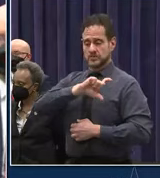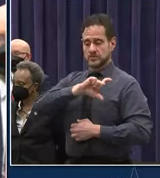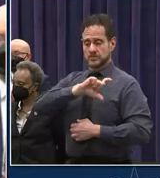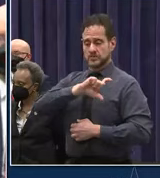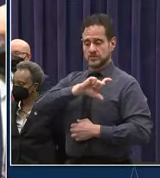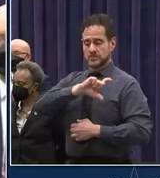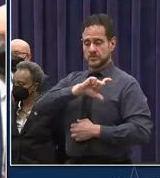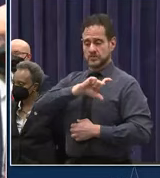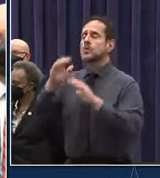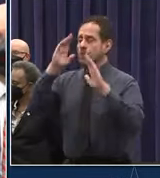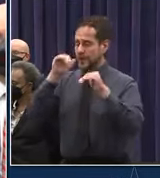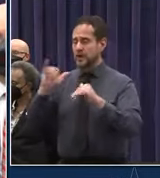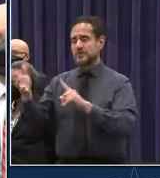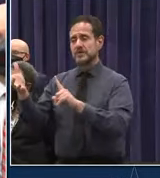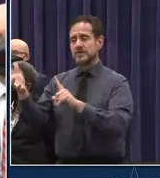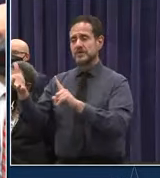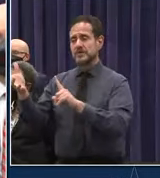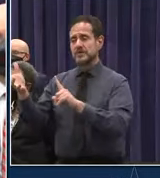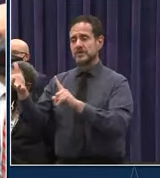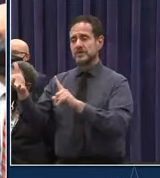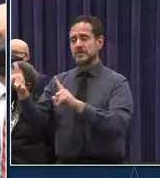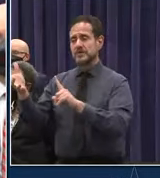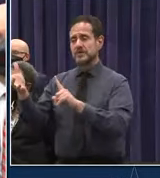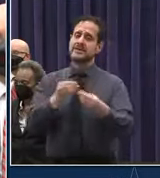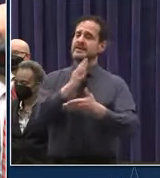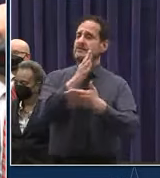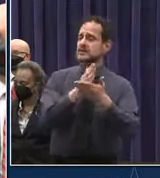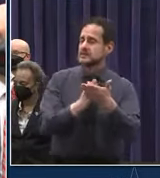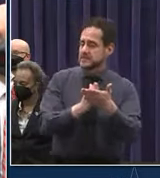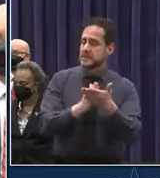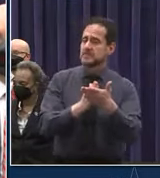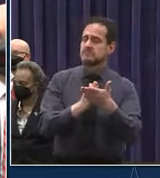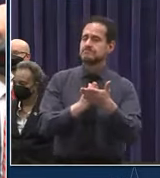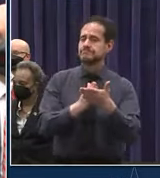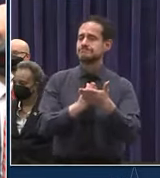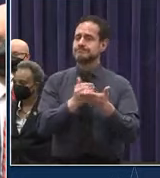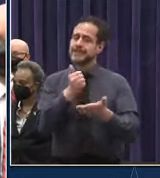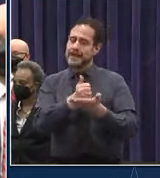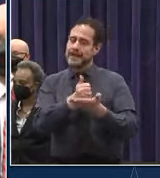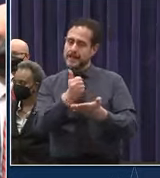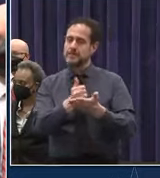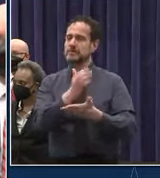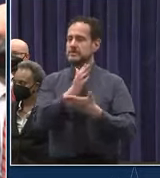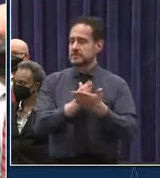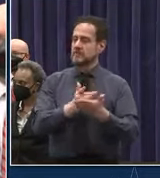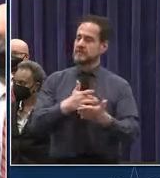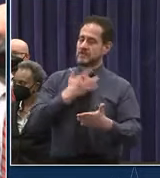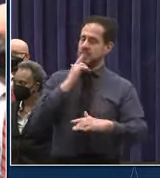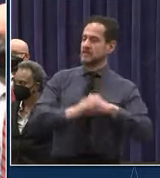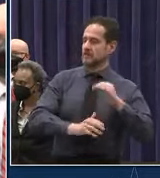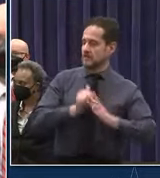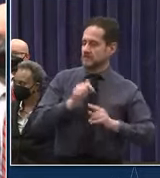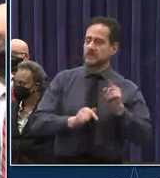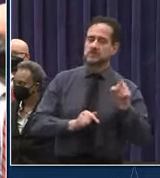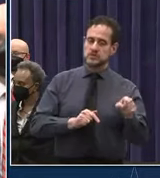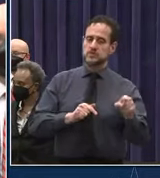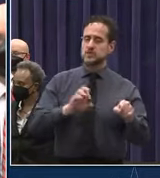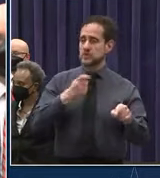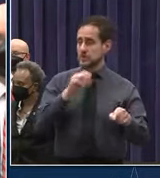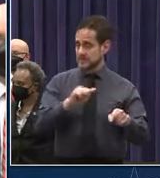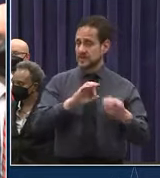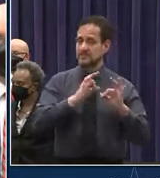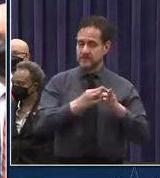measure of closure to the Ortega family and the Little Village community during this very, very